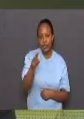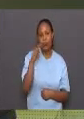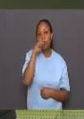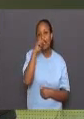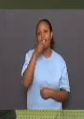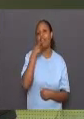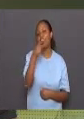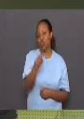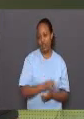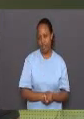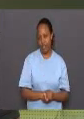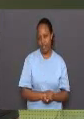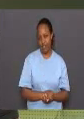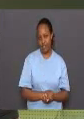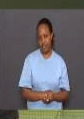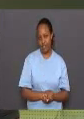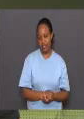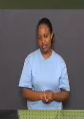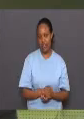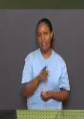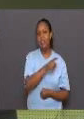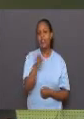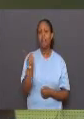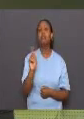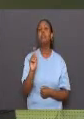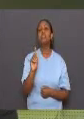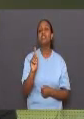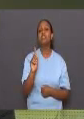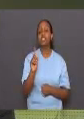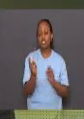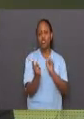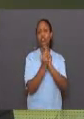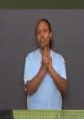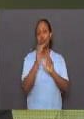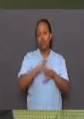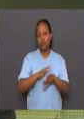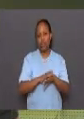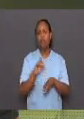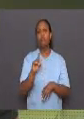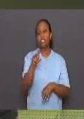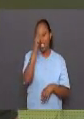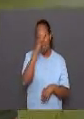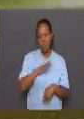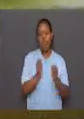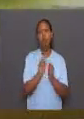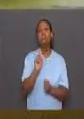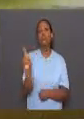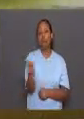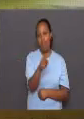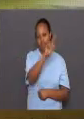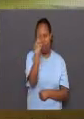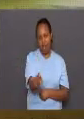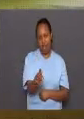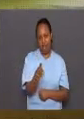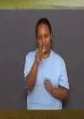lie. What happens to your relationship with that person?